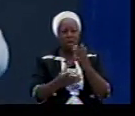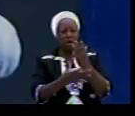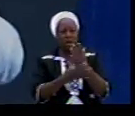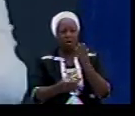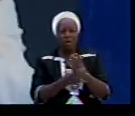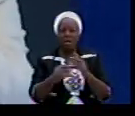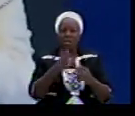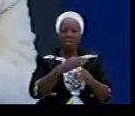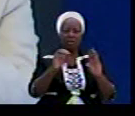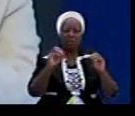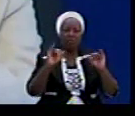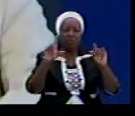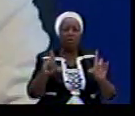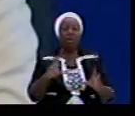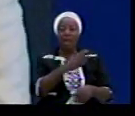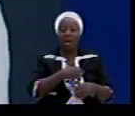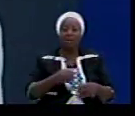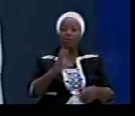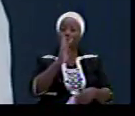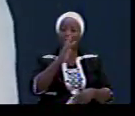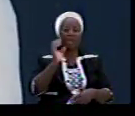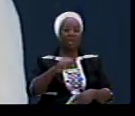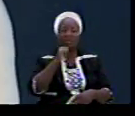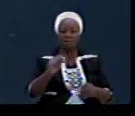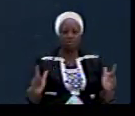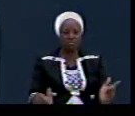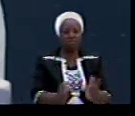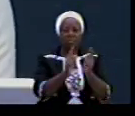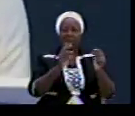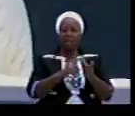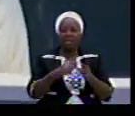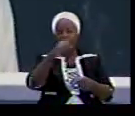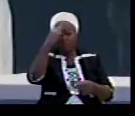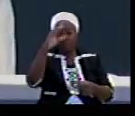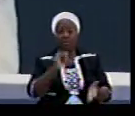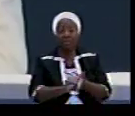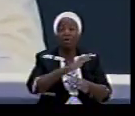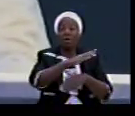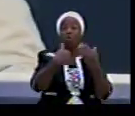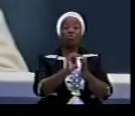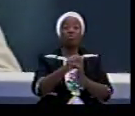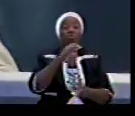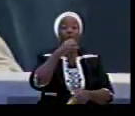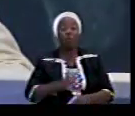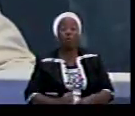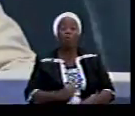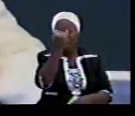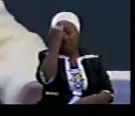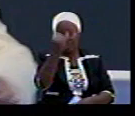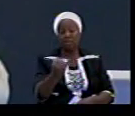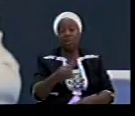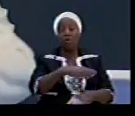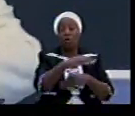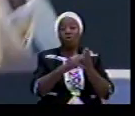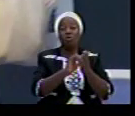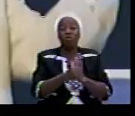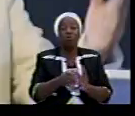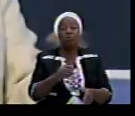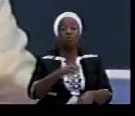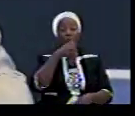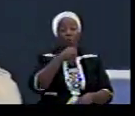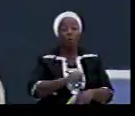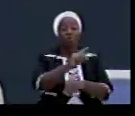mix. And because of that, all the old ideas, all the old tradition, all